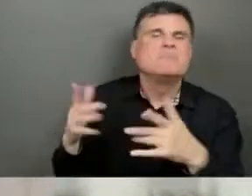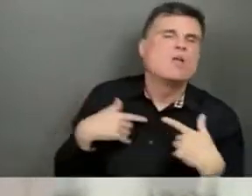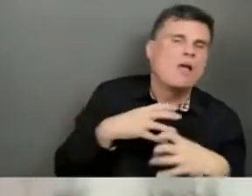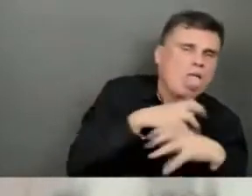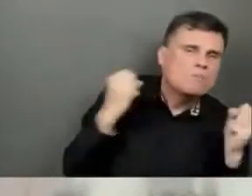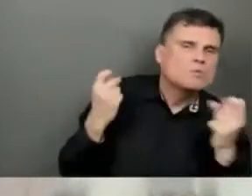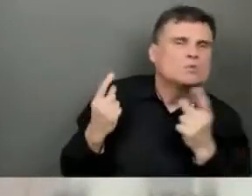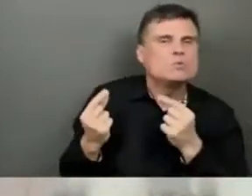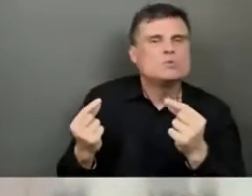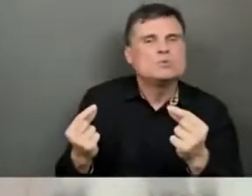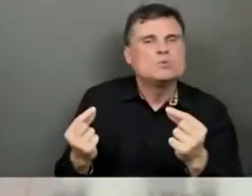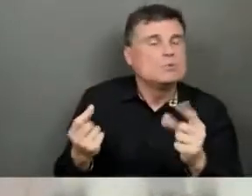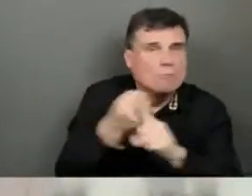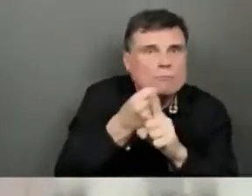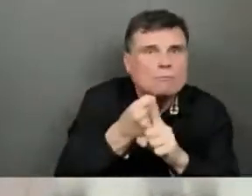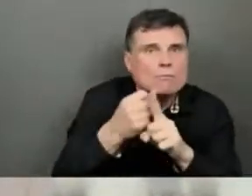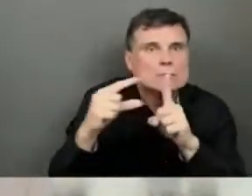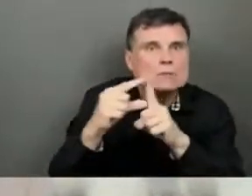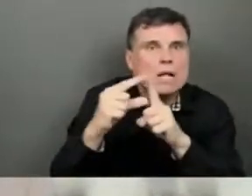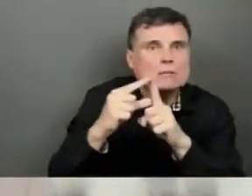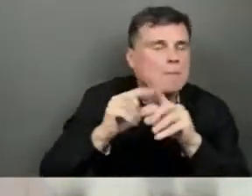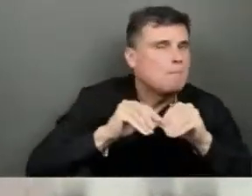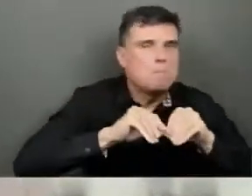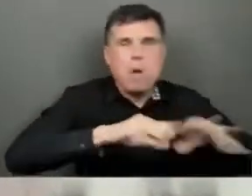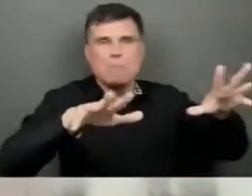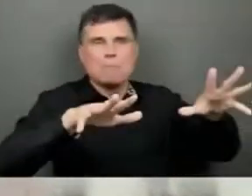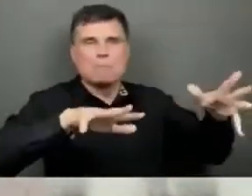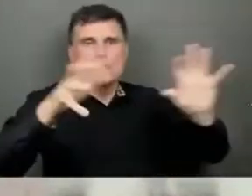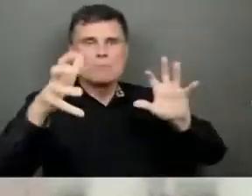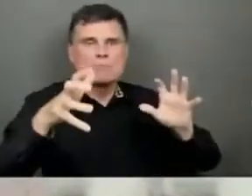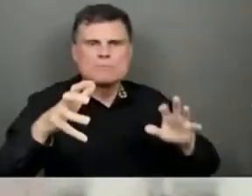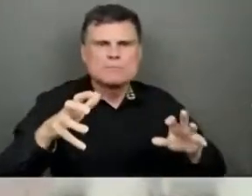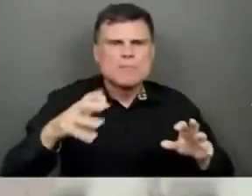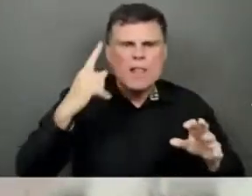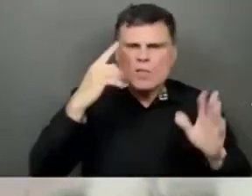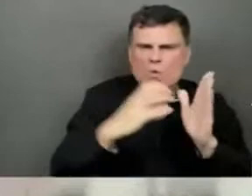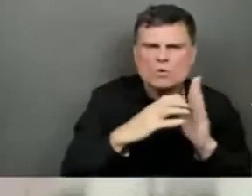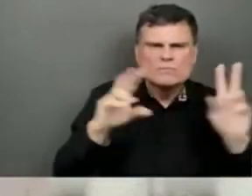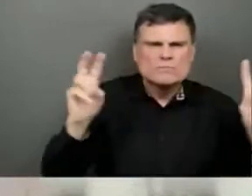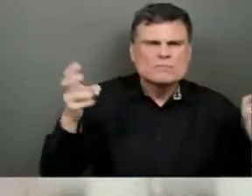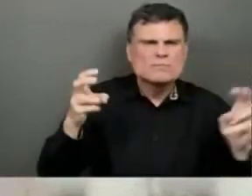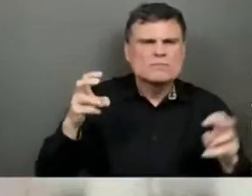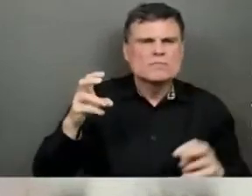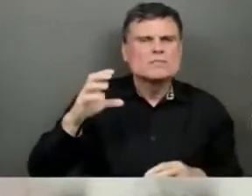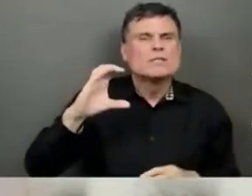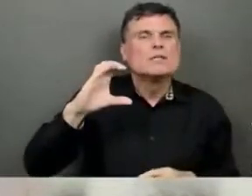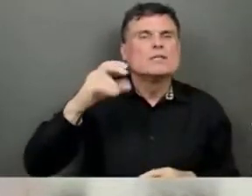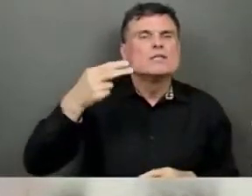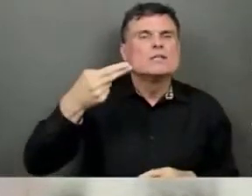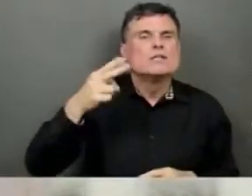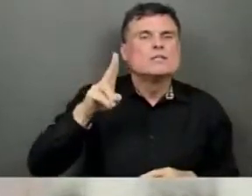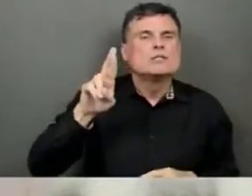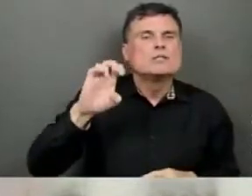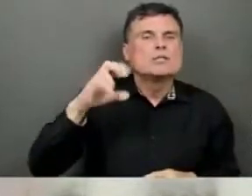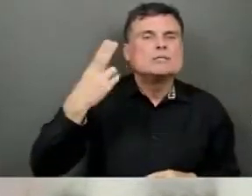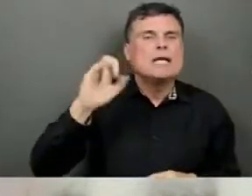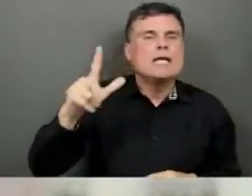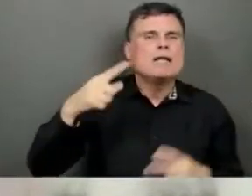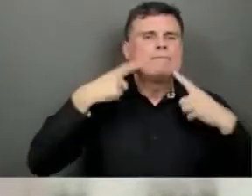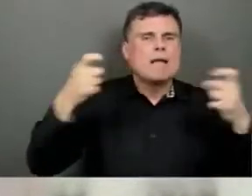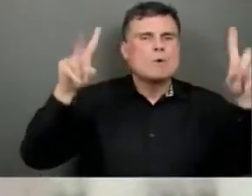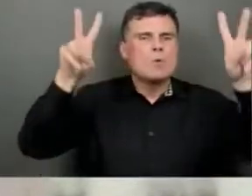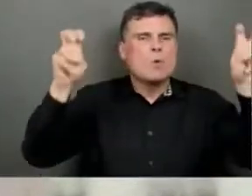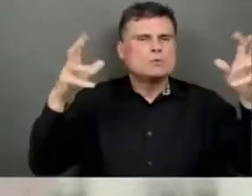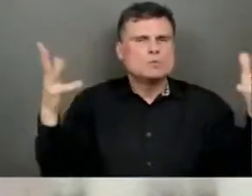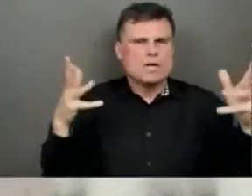can't remember whose quote it was, but I think it was Churchill's, when you're in the middle of hard, everything feels